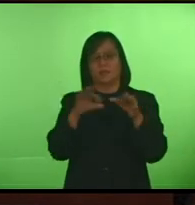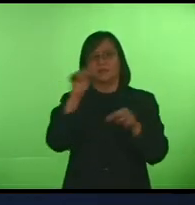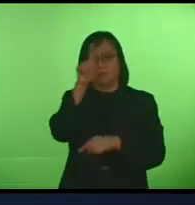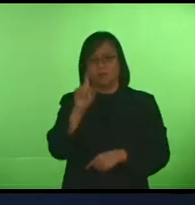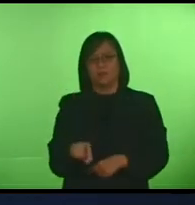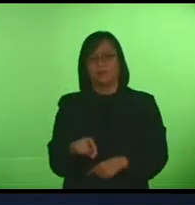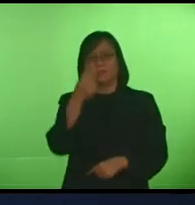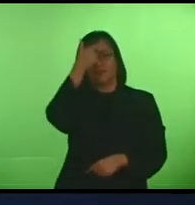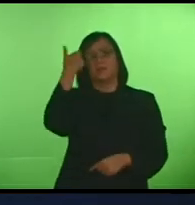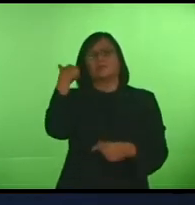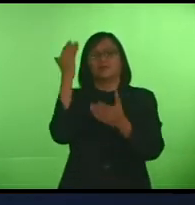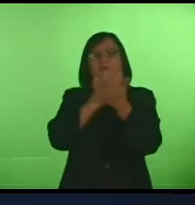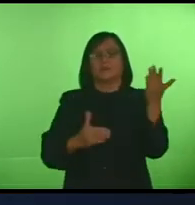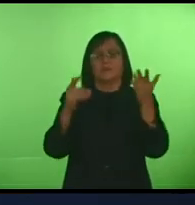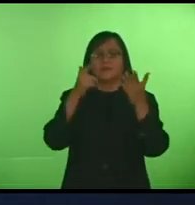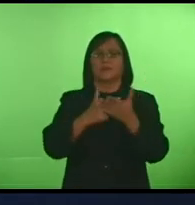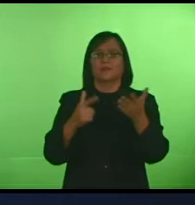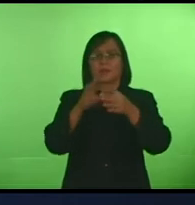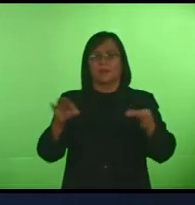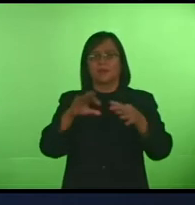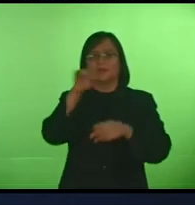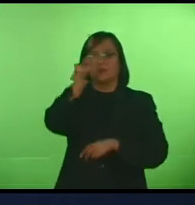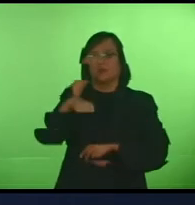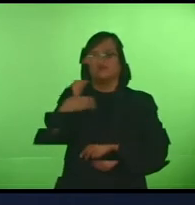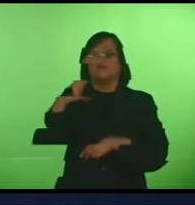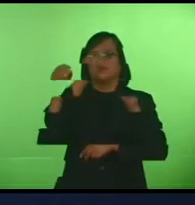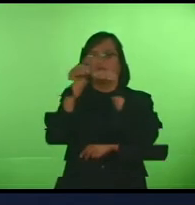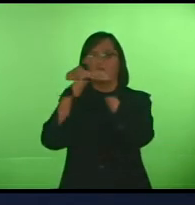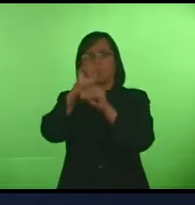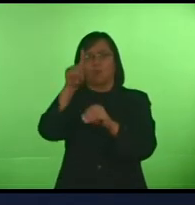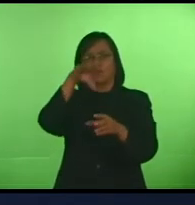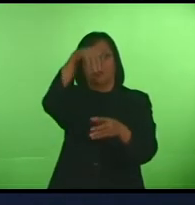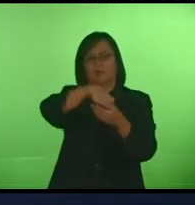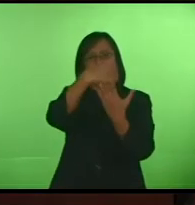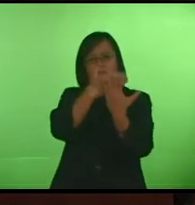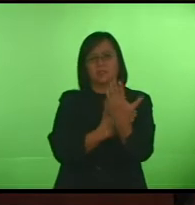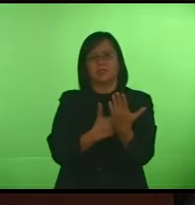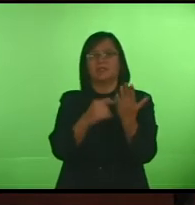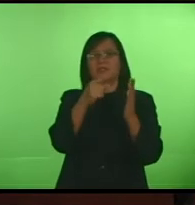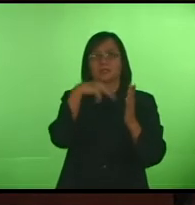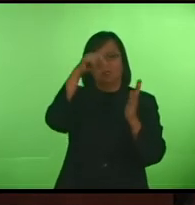it. Let's have a look at the sample question here.